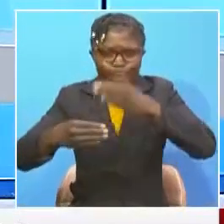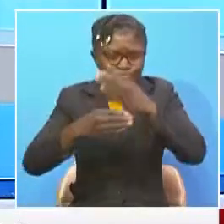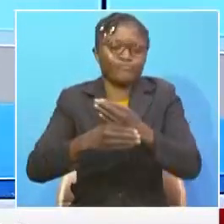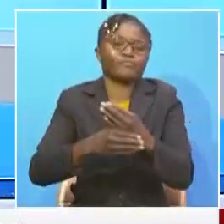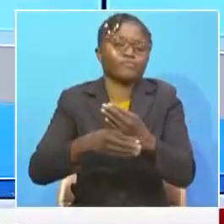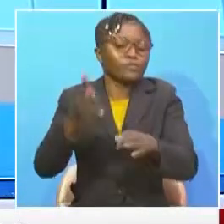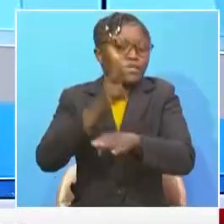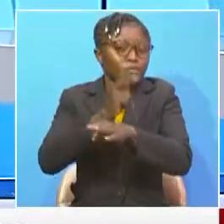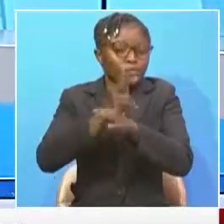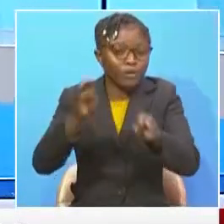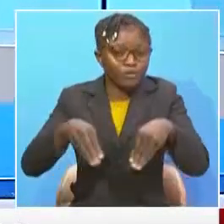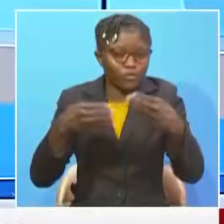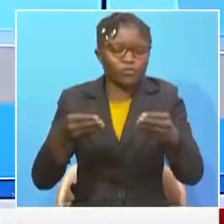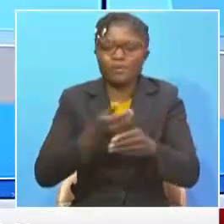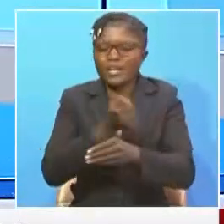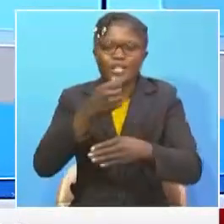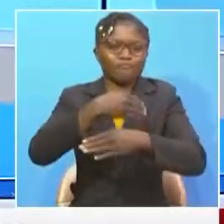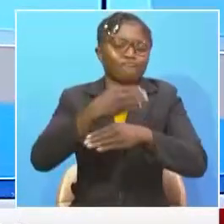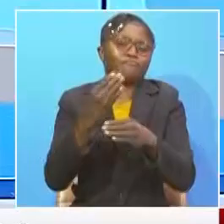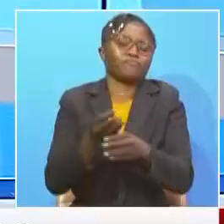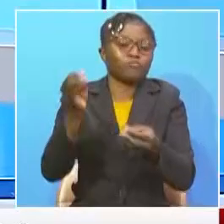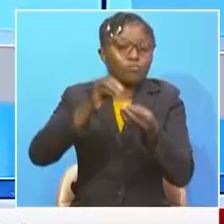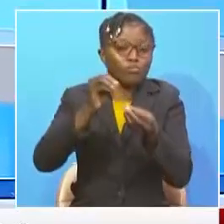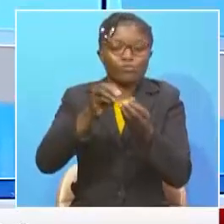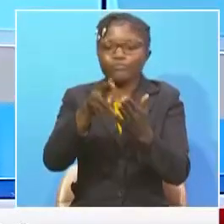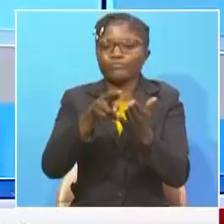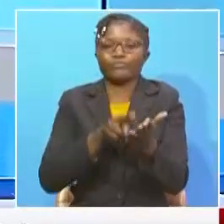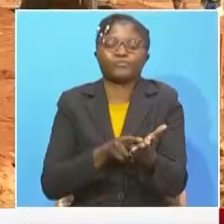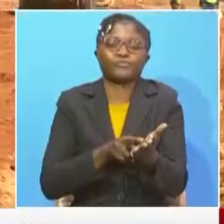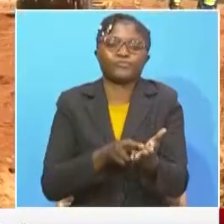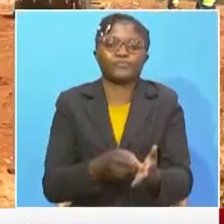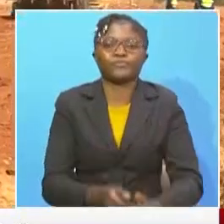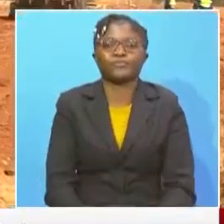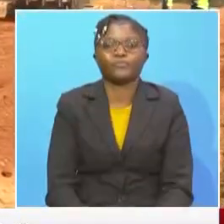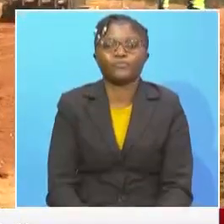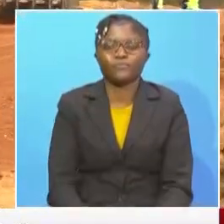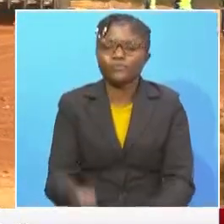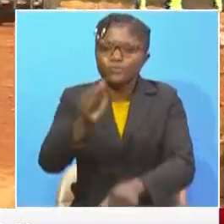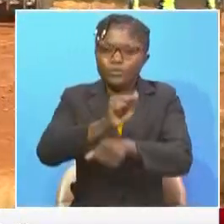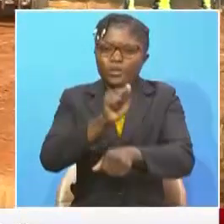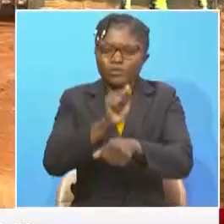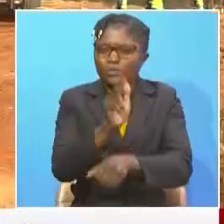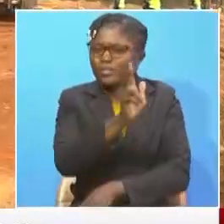projects awarded to foreign contractors. More in this report. Works on the